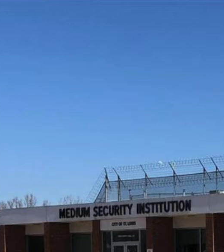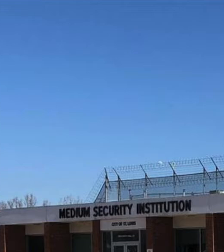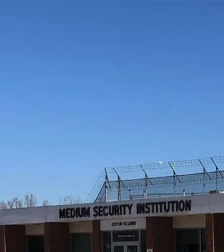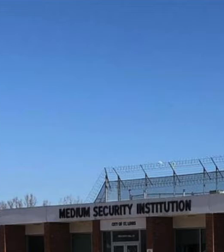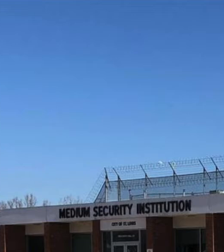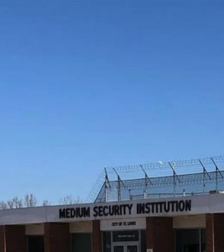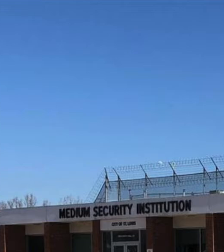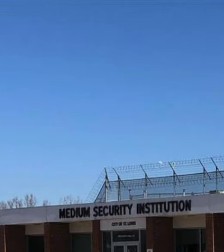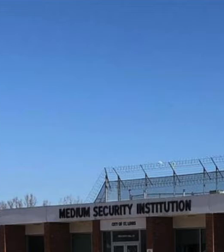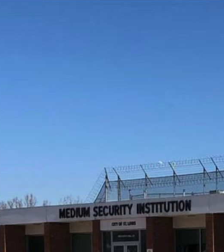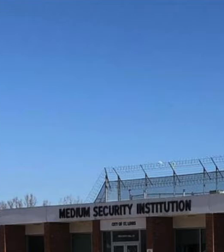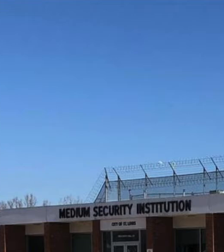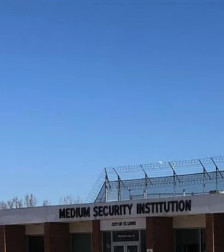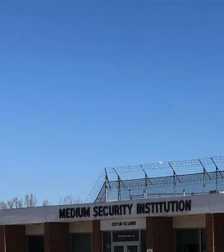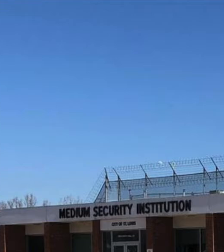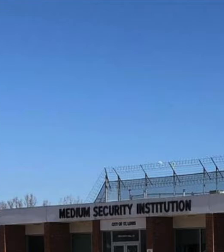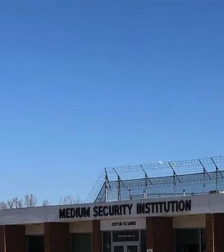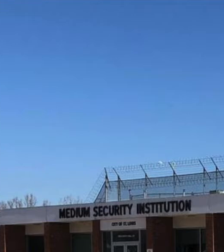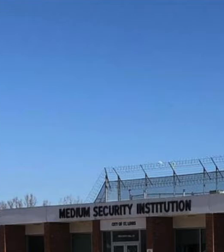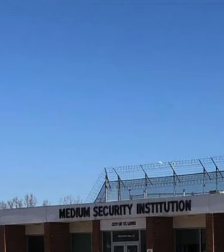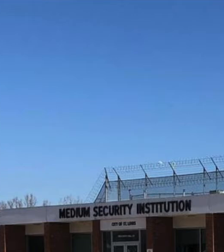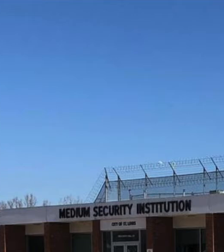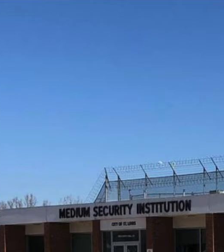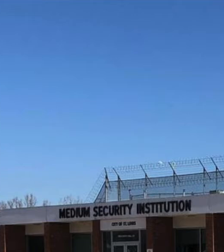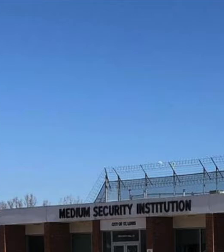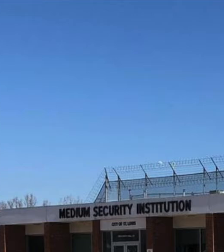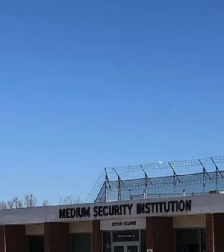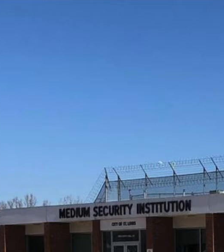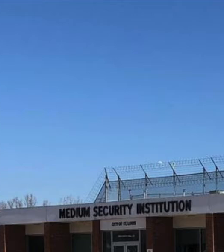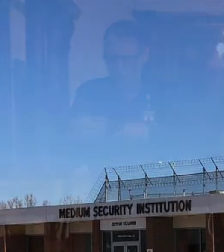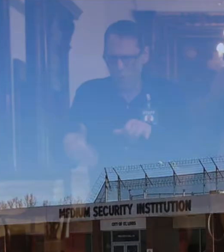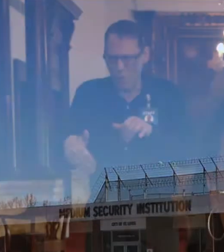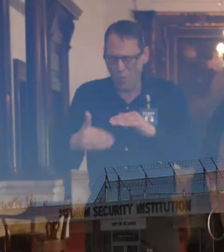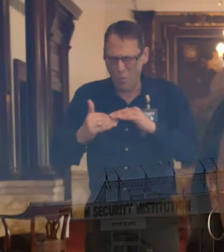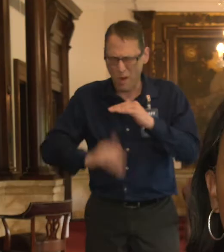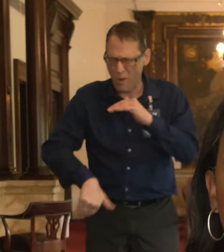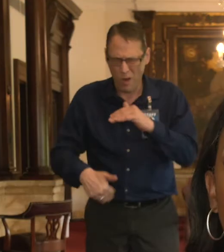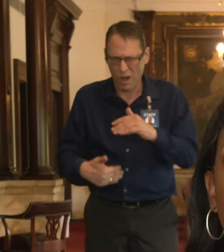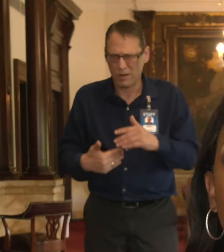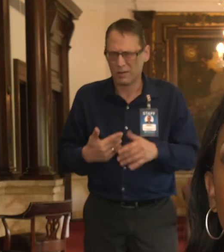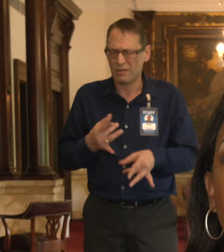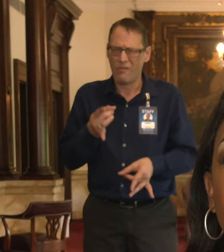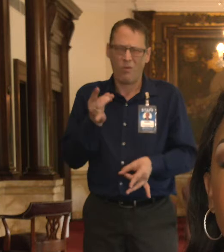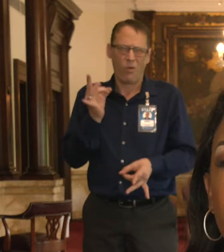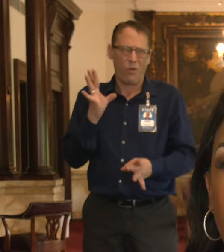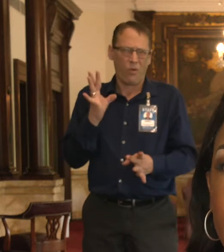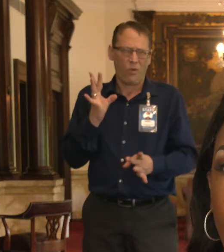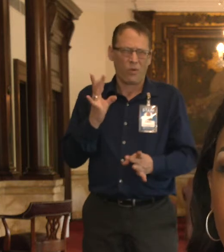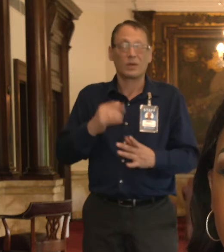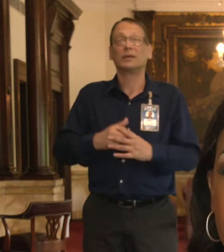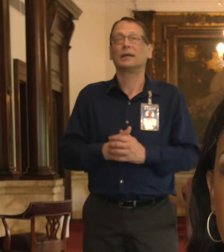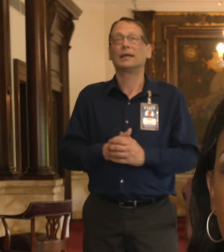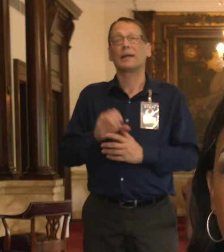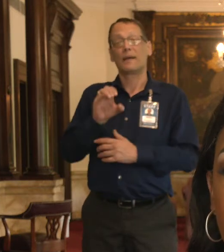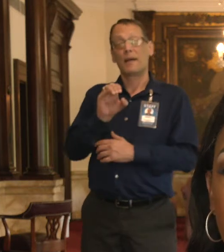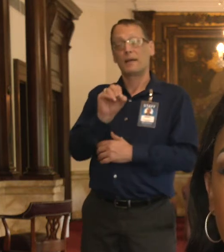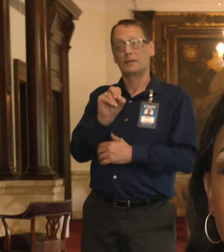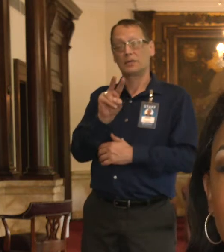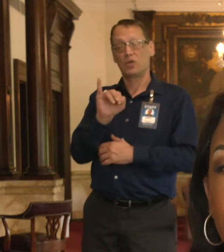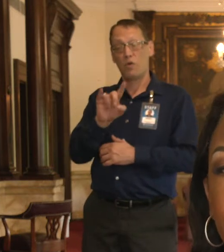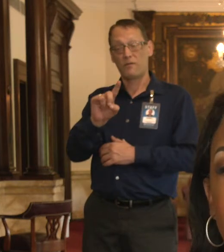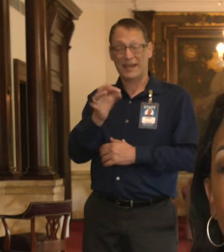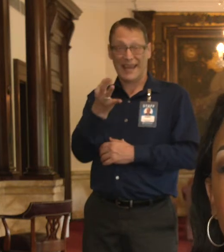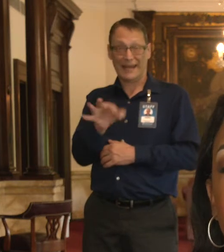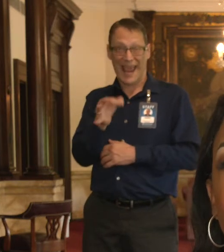I witnessed conditions that were way below standards for any human to be held in. As far as COVID-19